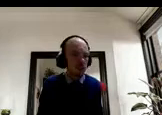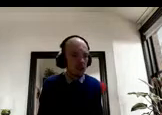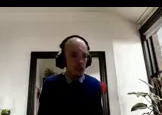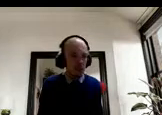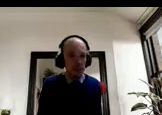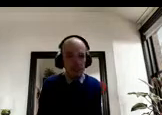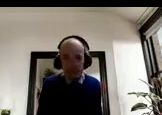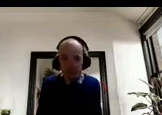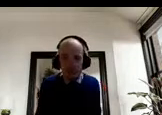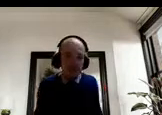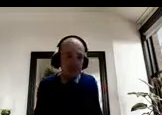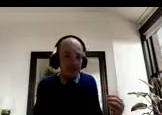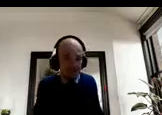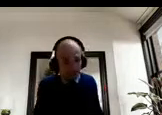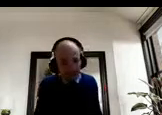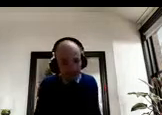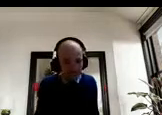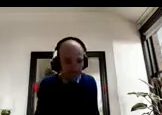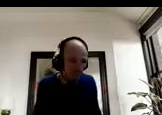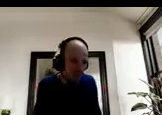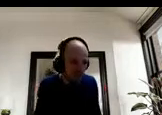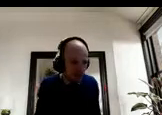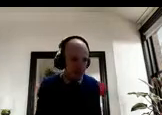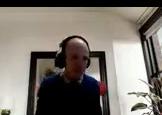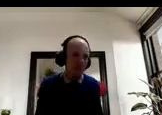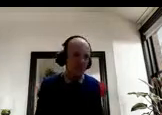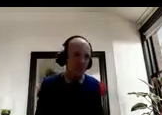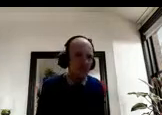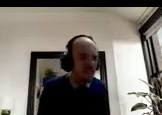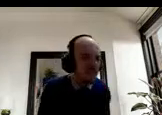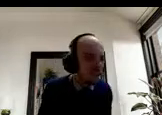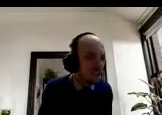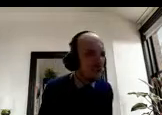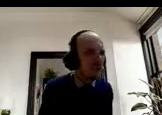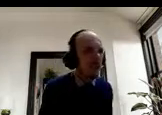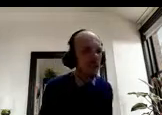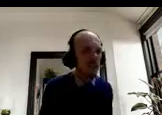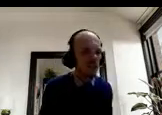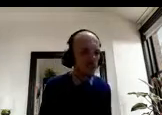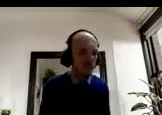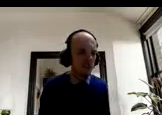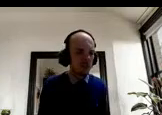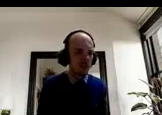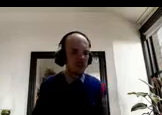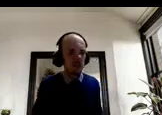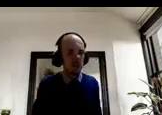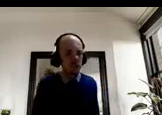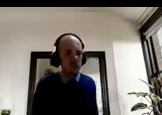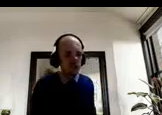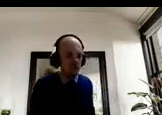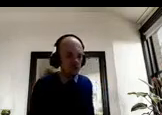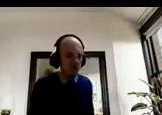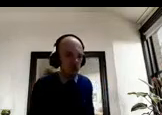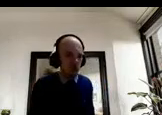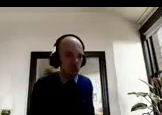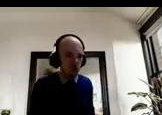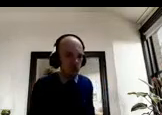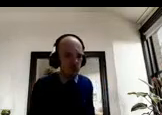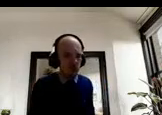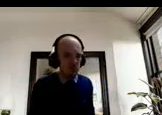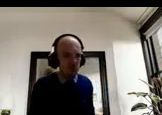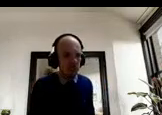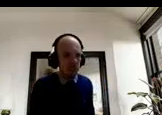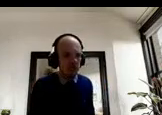new, playing games, even online gaming might be something. So there's loads and loads of great ways